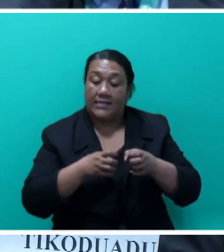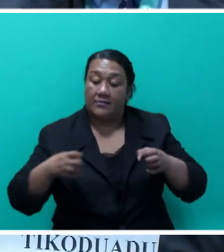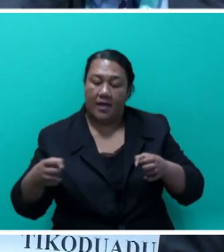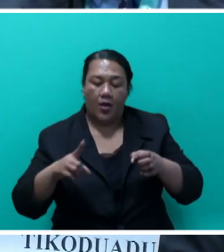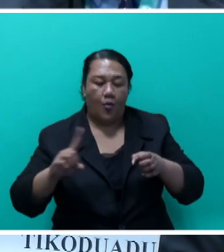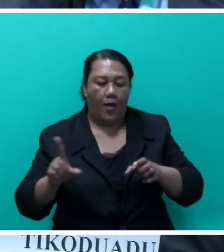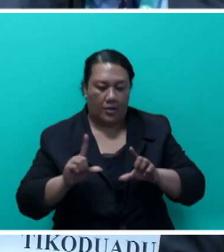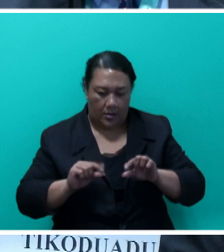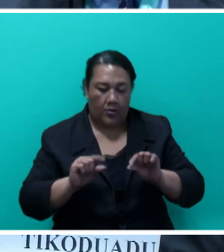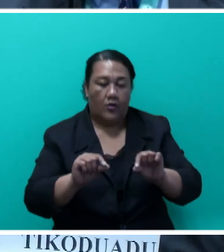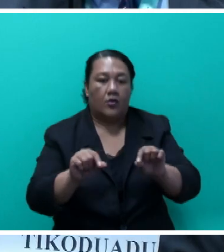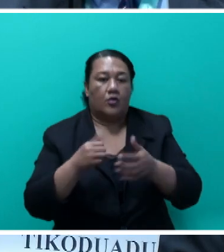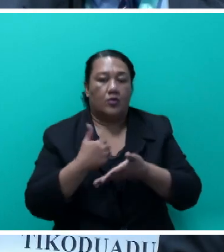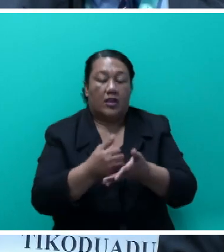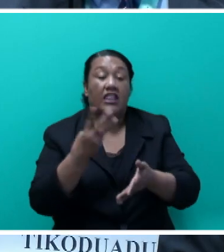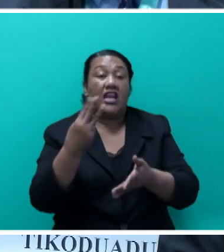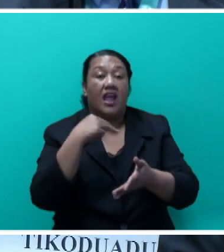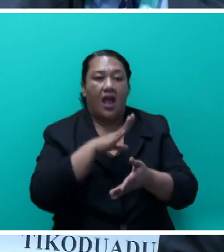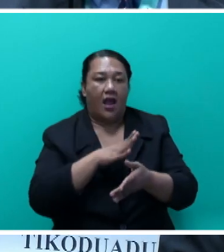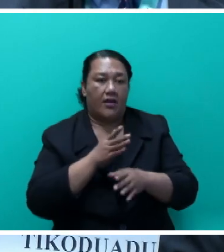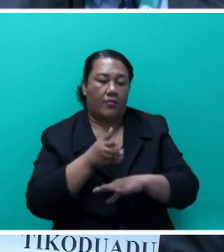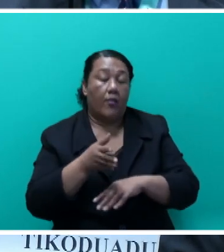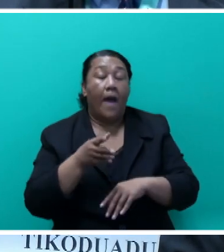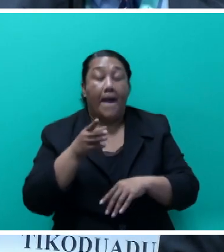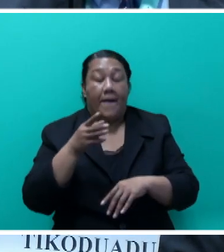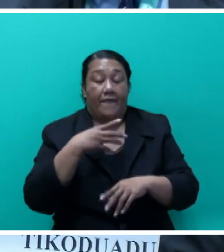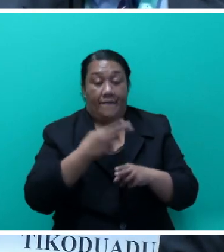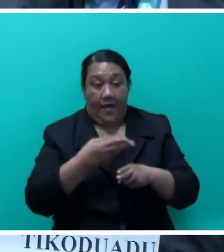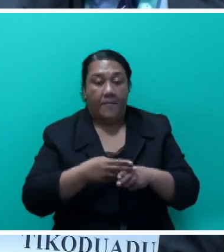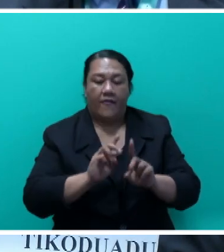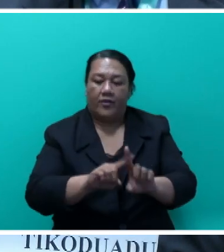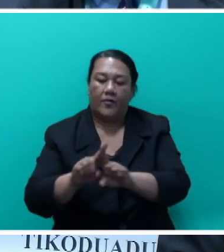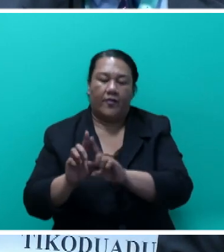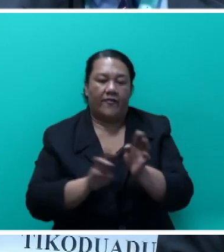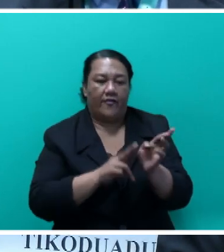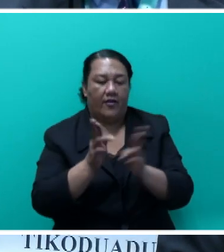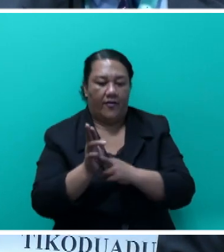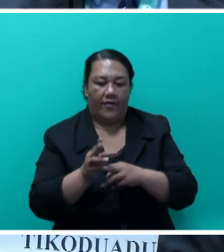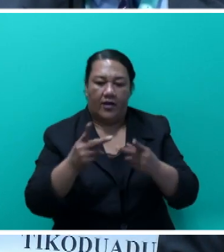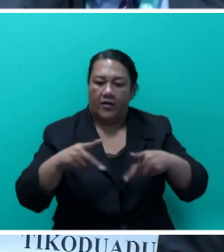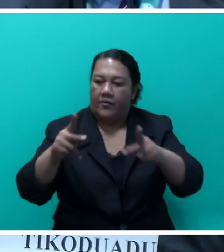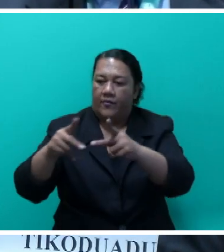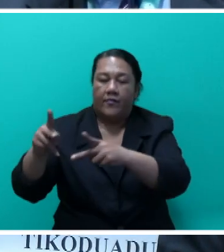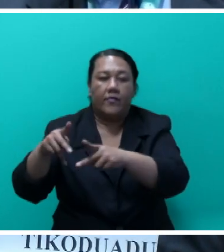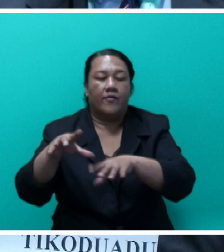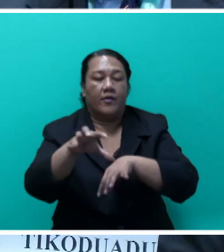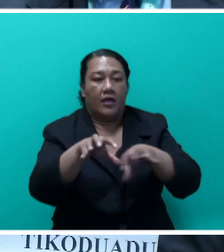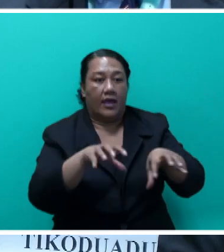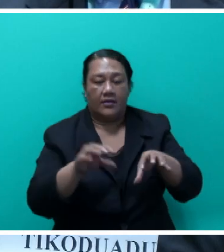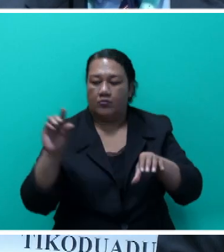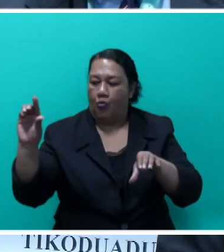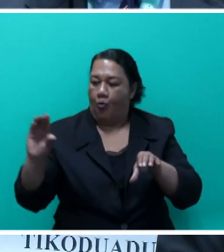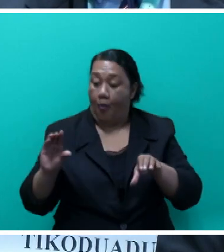additional 300 farmers through the newly established Irrigation Support Program and the Small Grant Program.